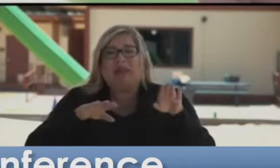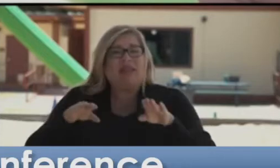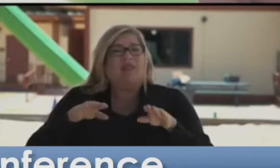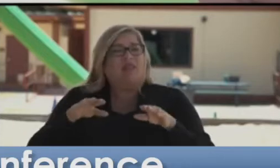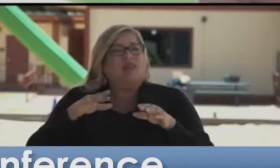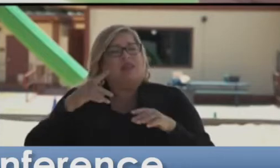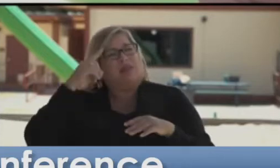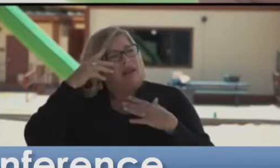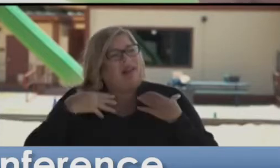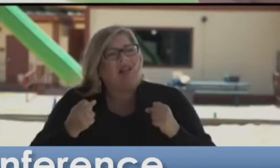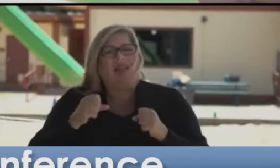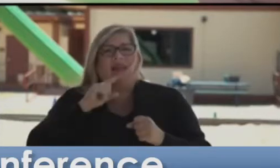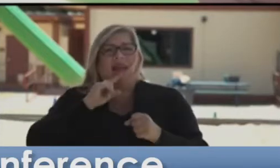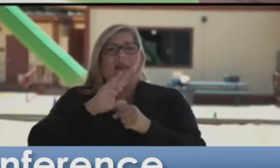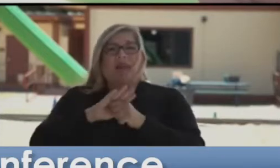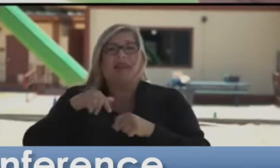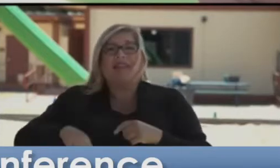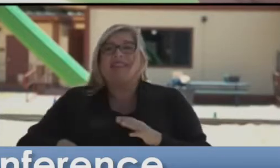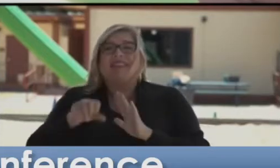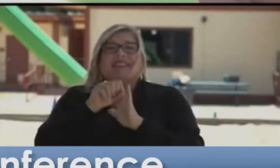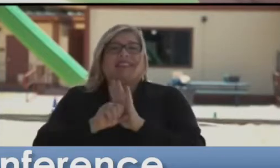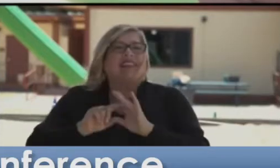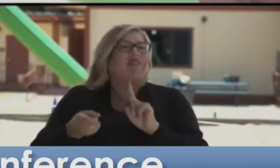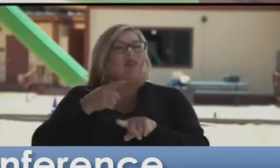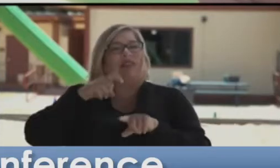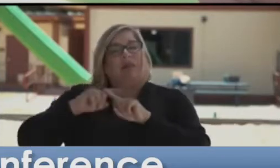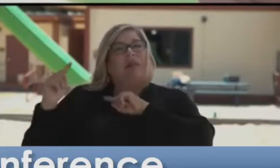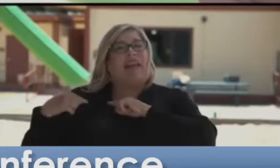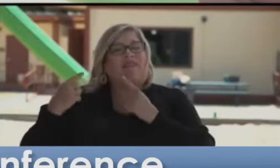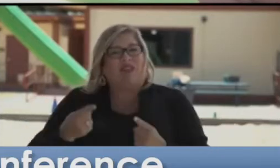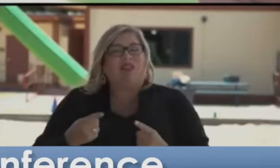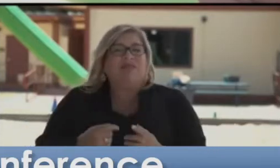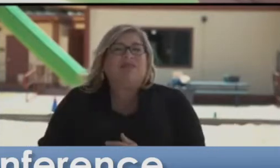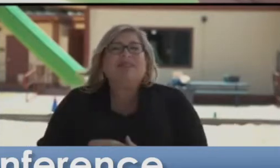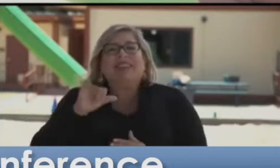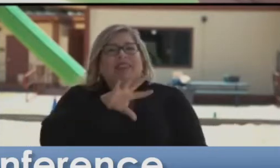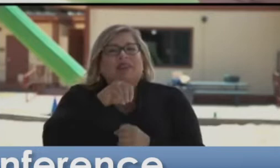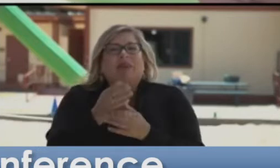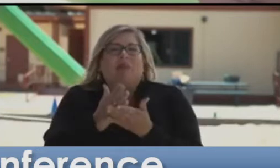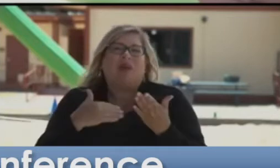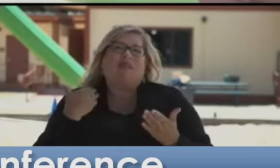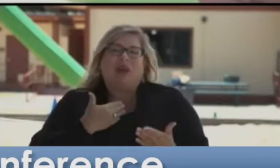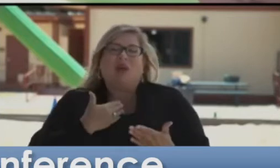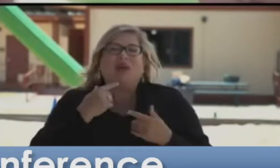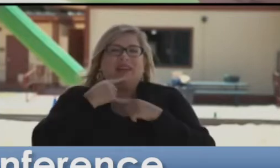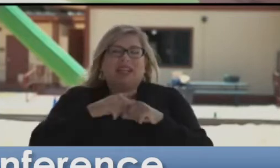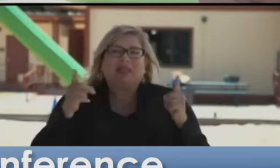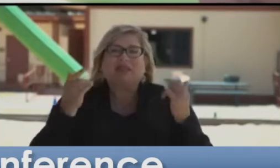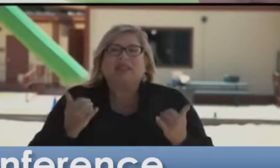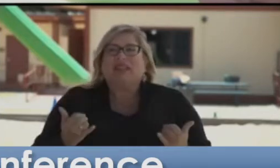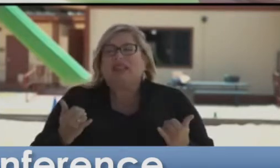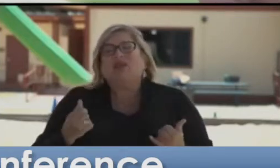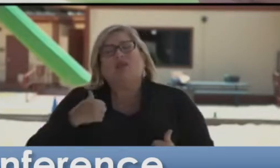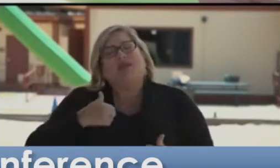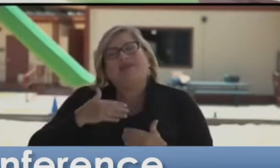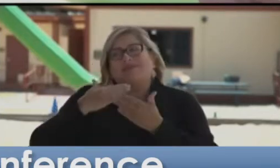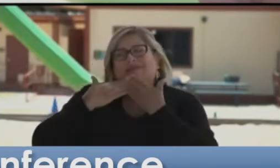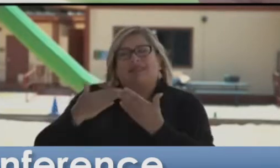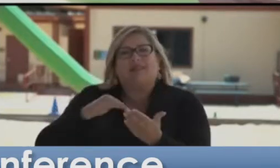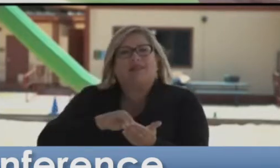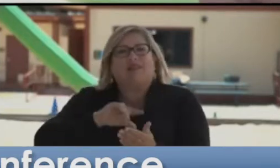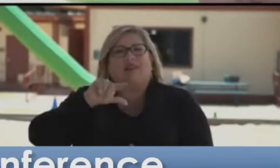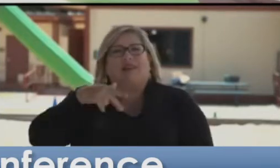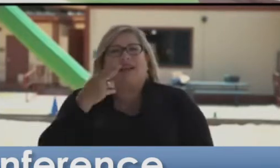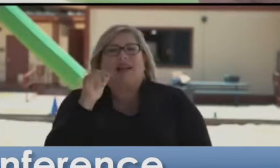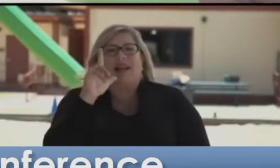health commitment this state has ever made. That's also part of the announcement we're making here today. And I want to thank Dr. Galley for